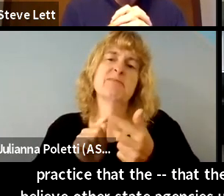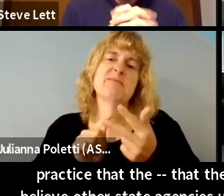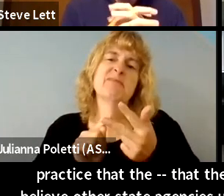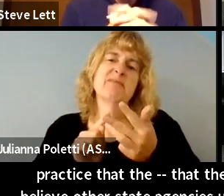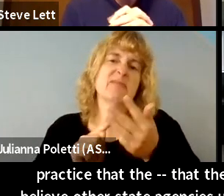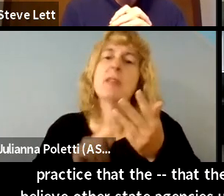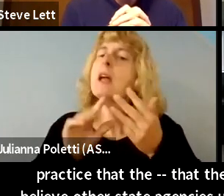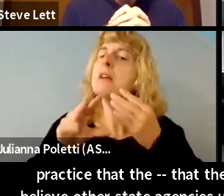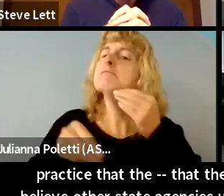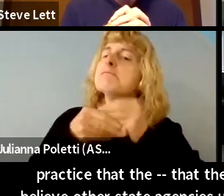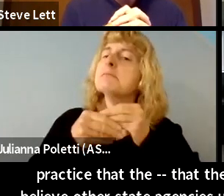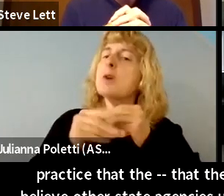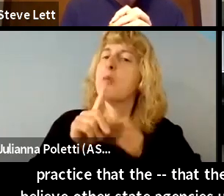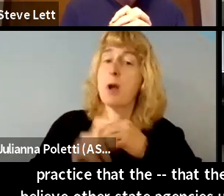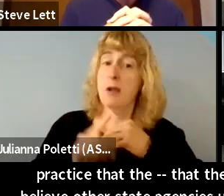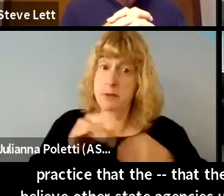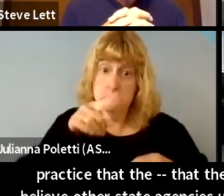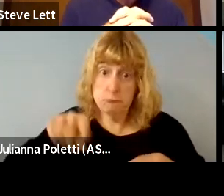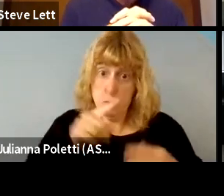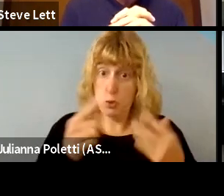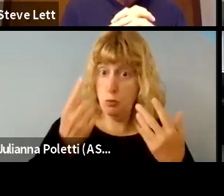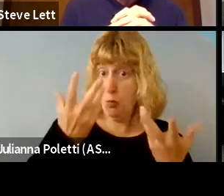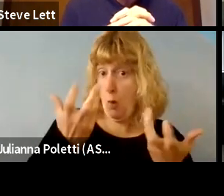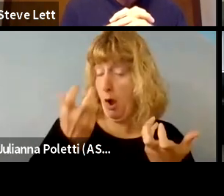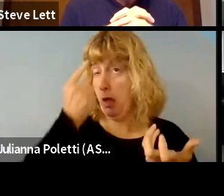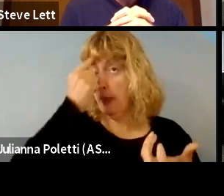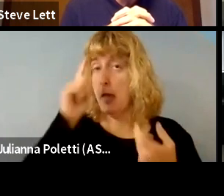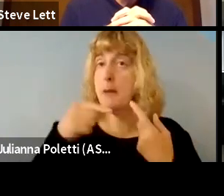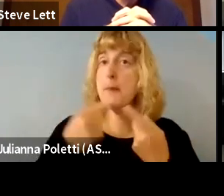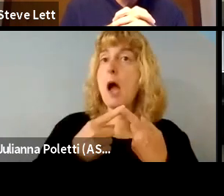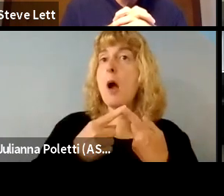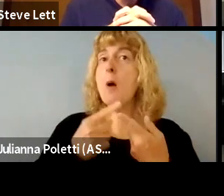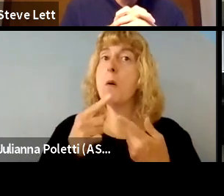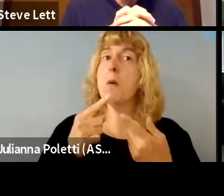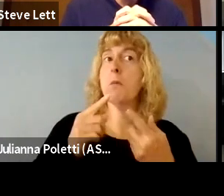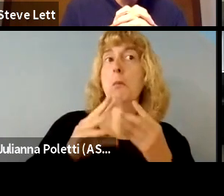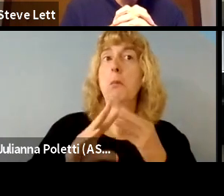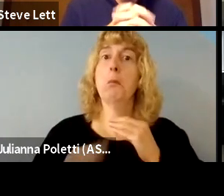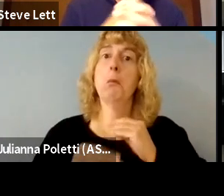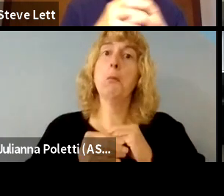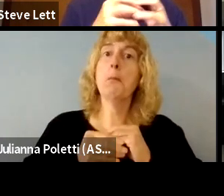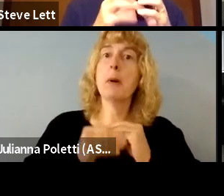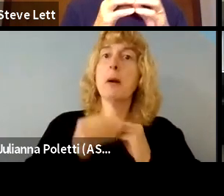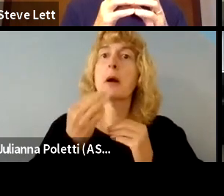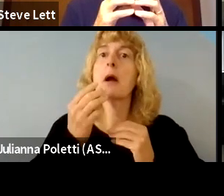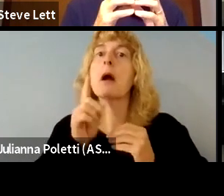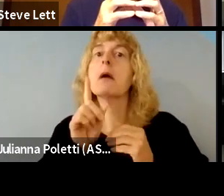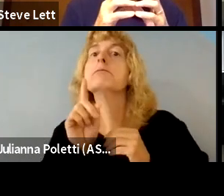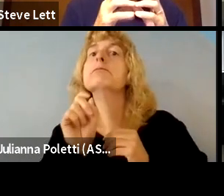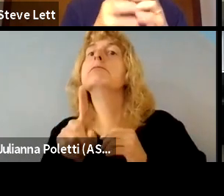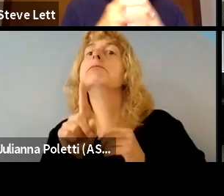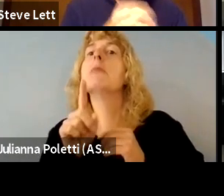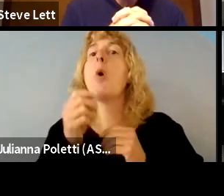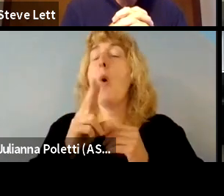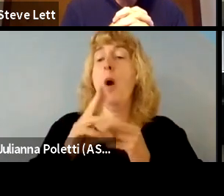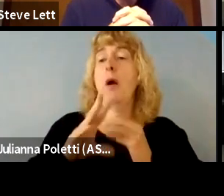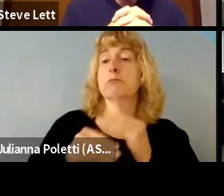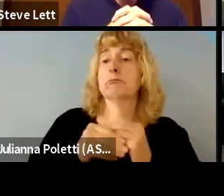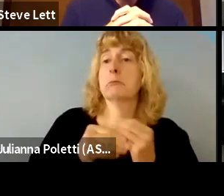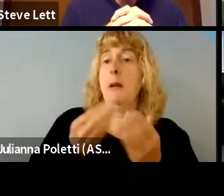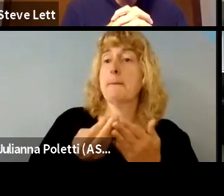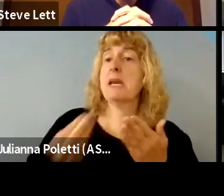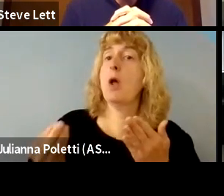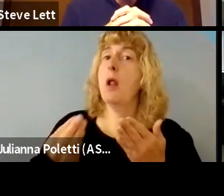this commission wanted to think about asking applicants for supplemental materials and or questions, right? Like whether it's a